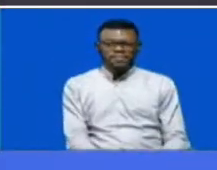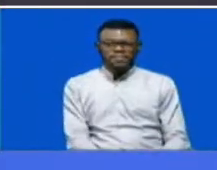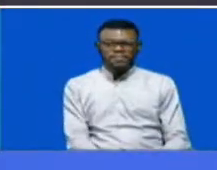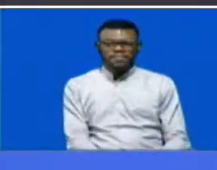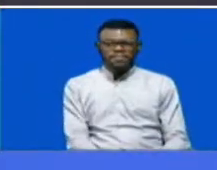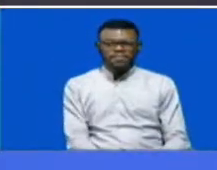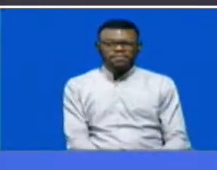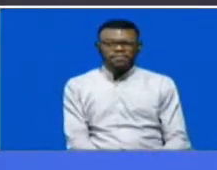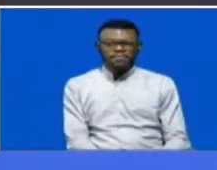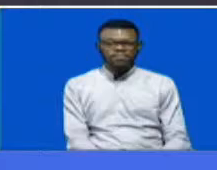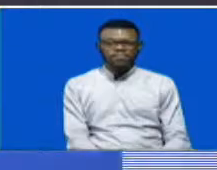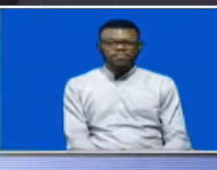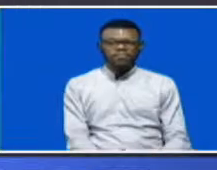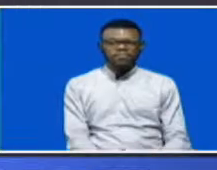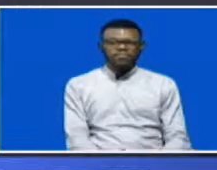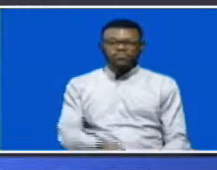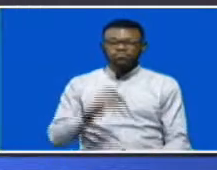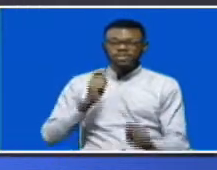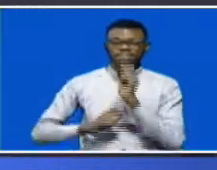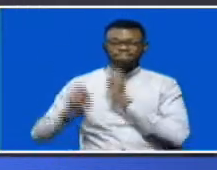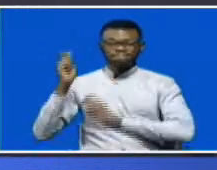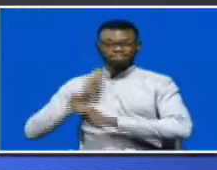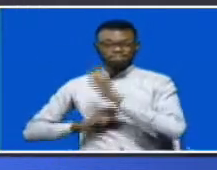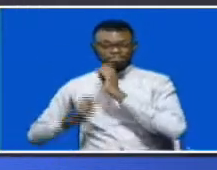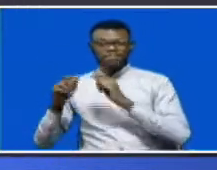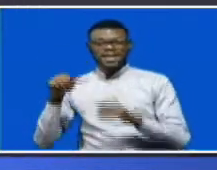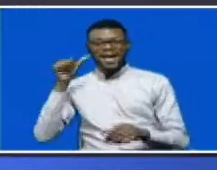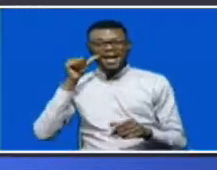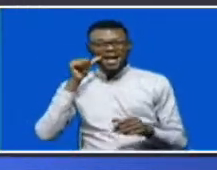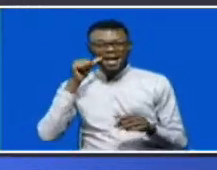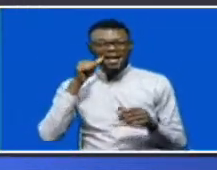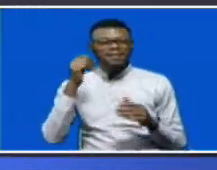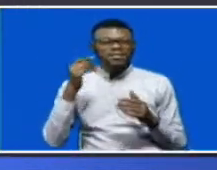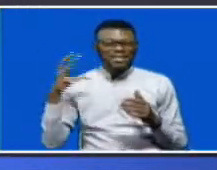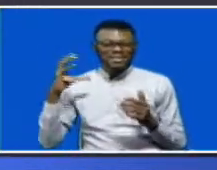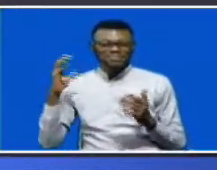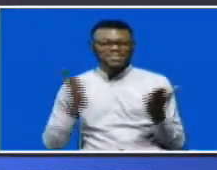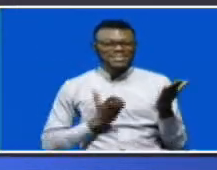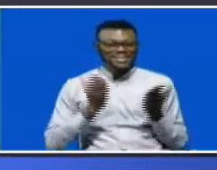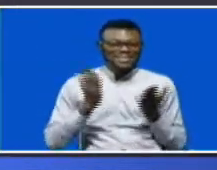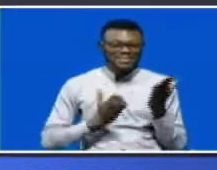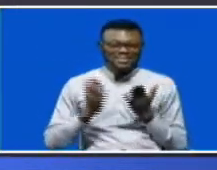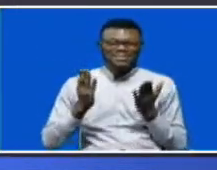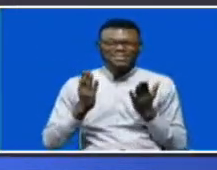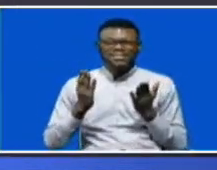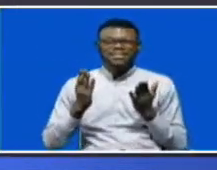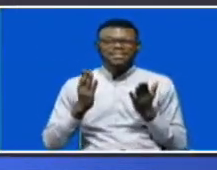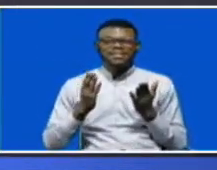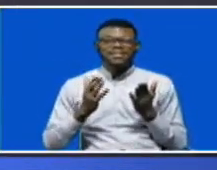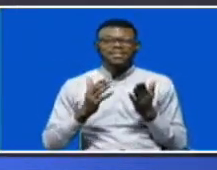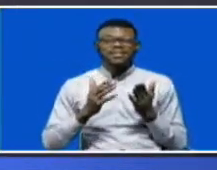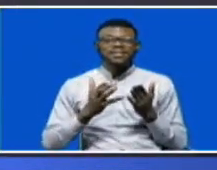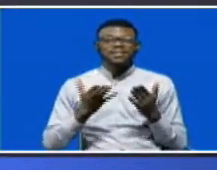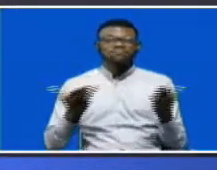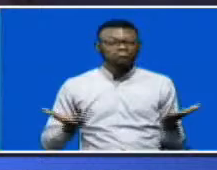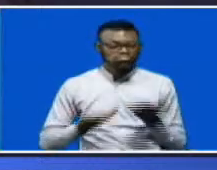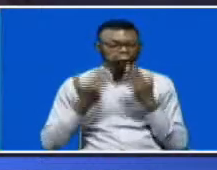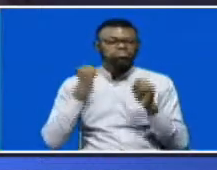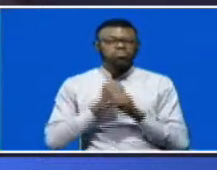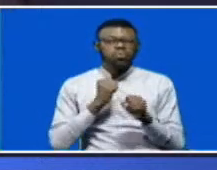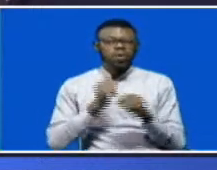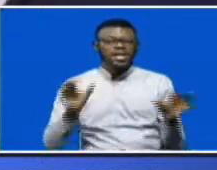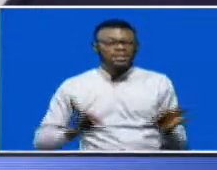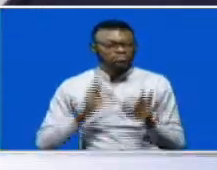in the tradition of the British civil service, which basically promotes excellency.